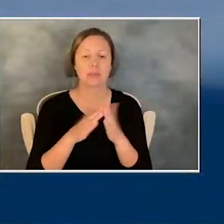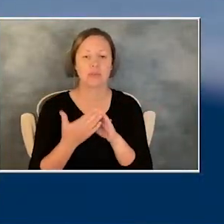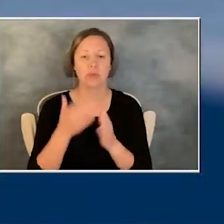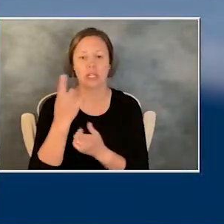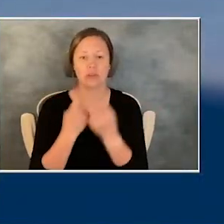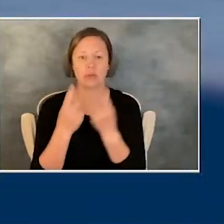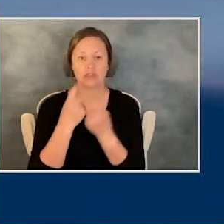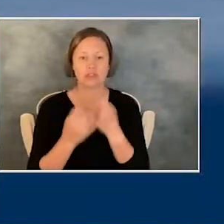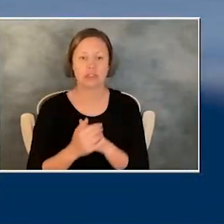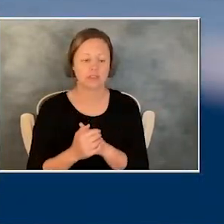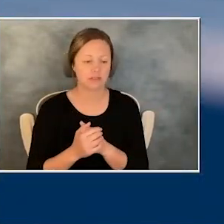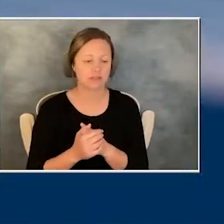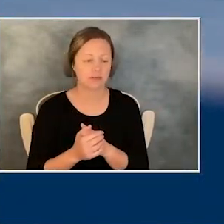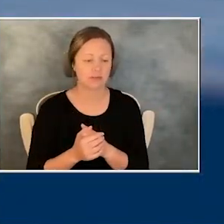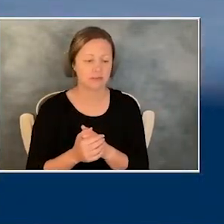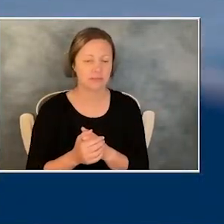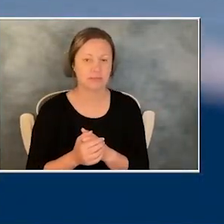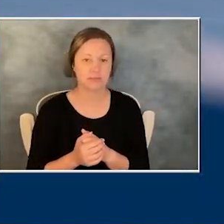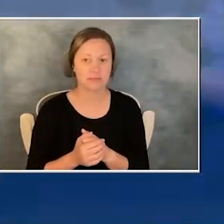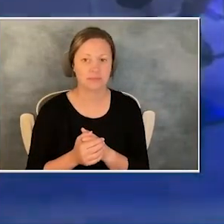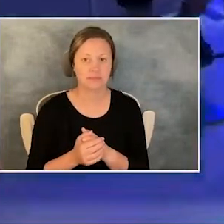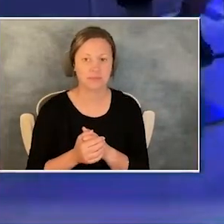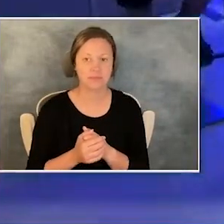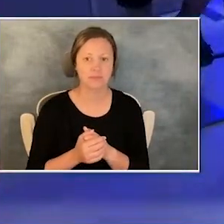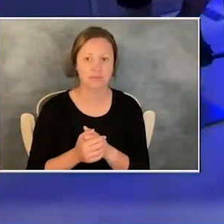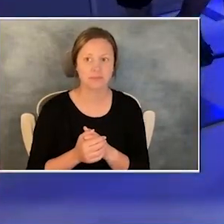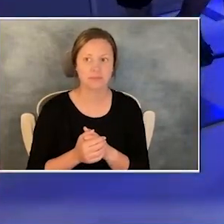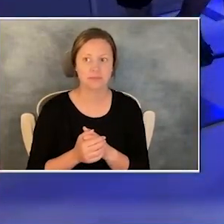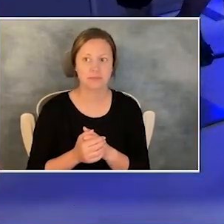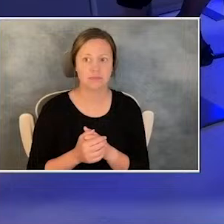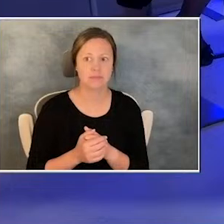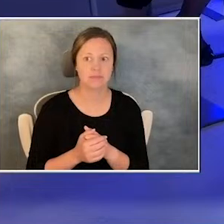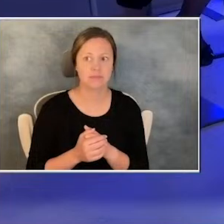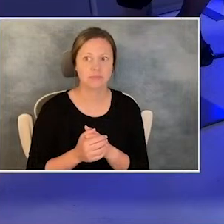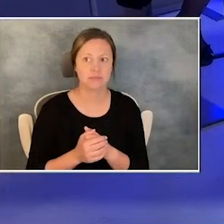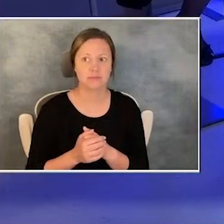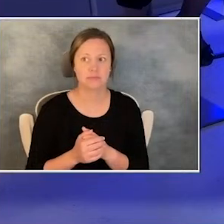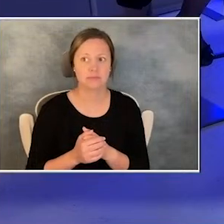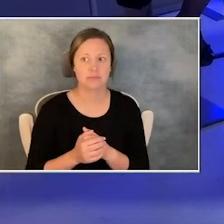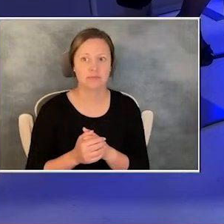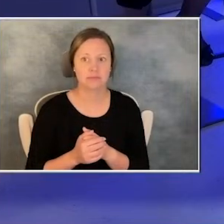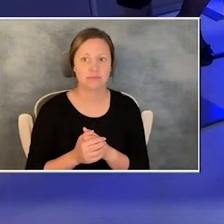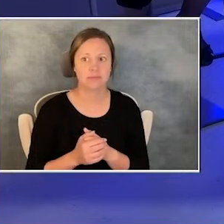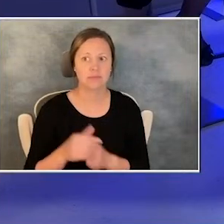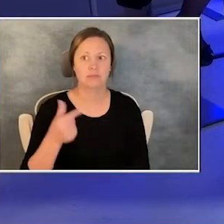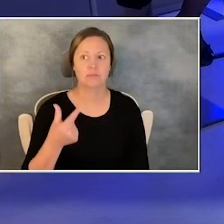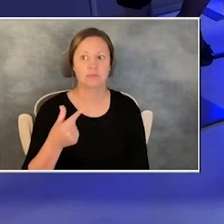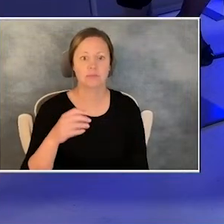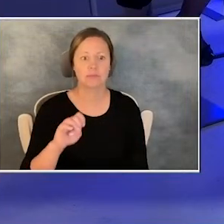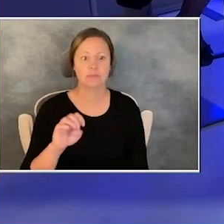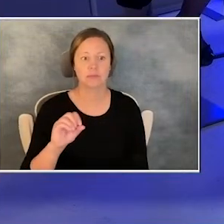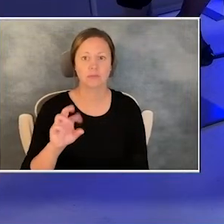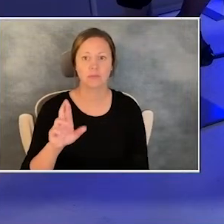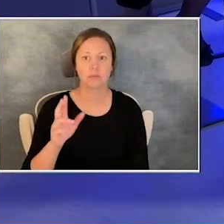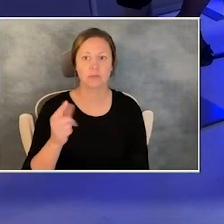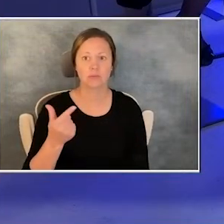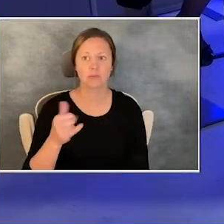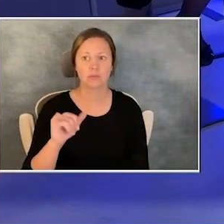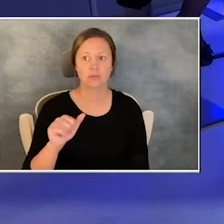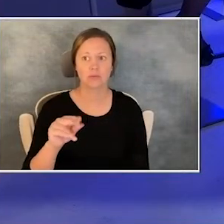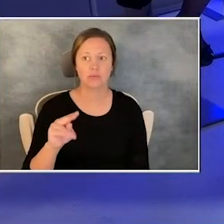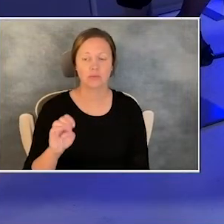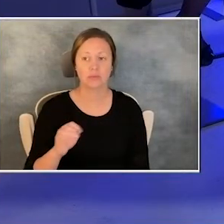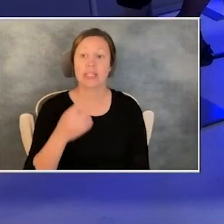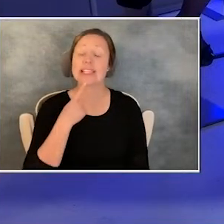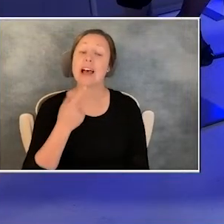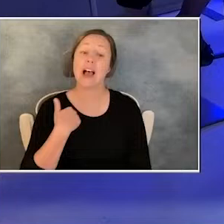questions. I'm going to read something really nice. And Georgianne. She says, Alexis, I'm a Chicago native,